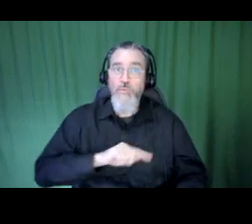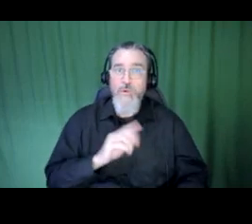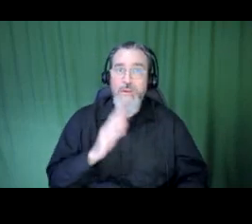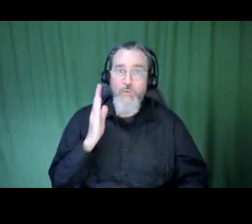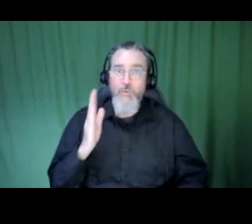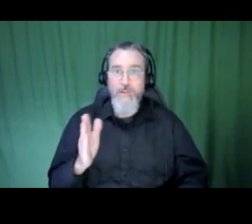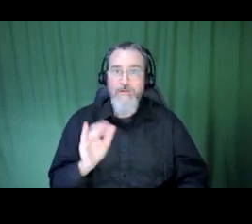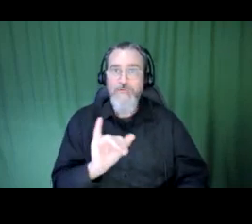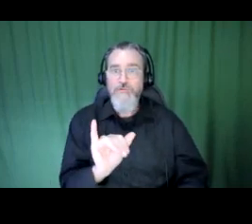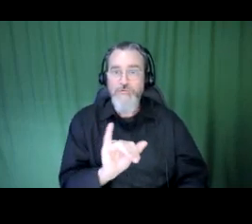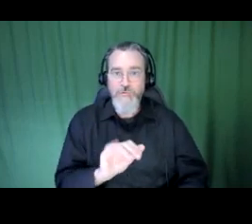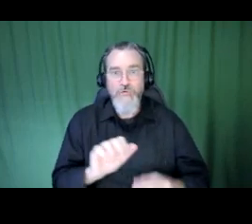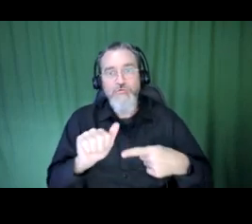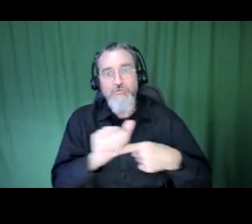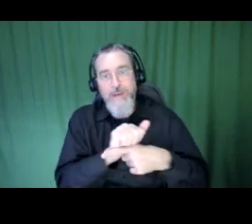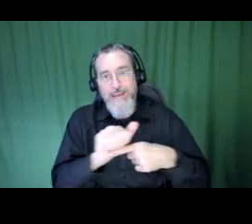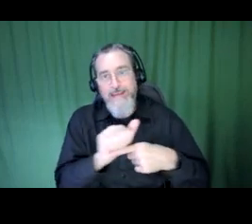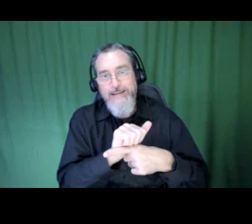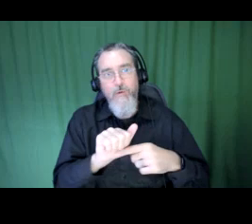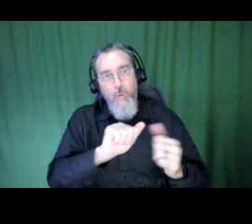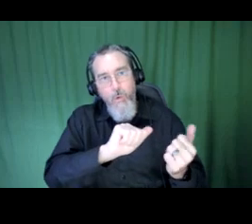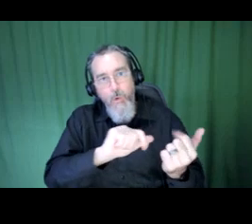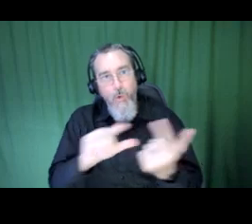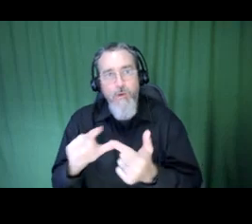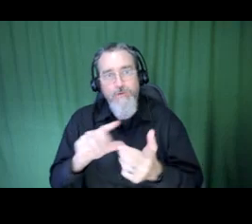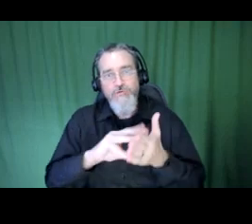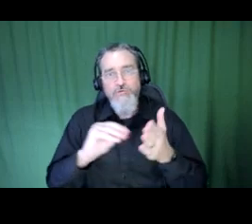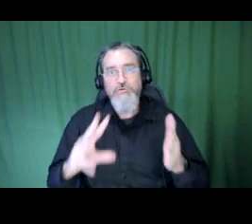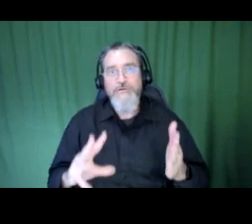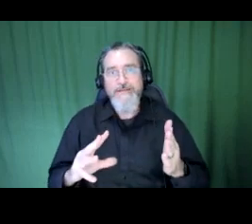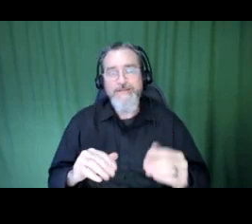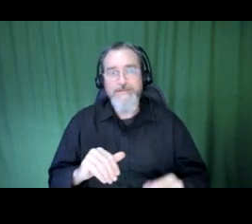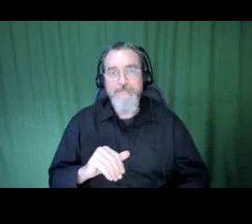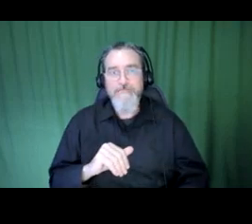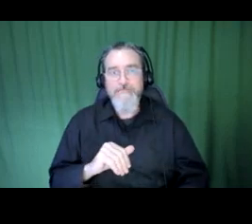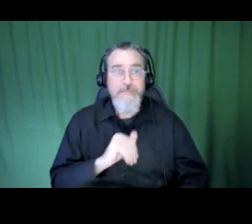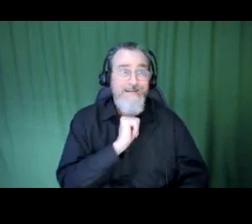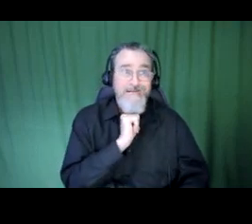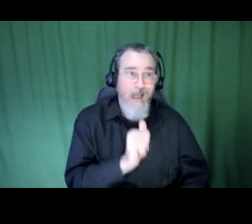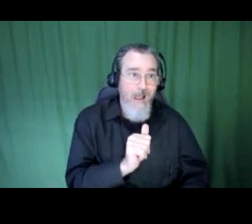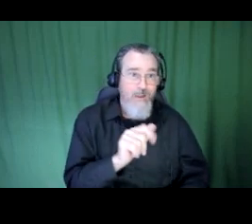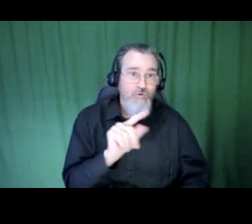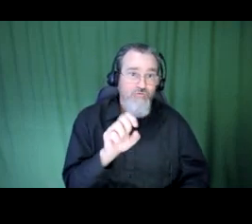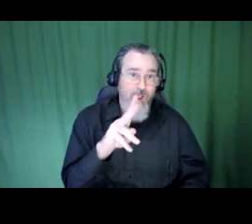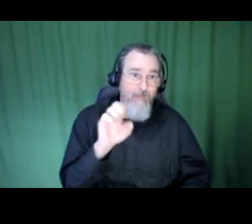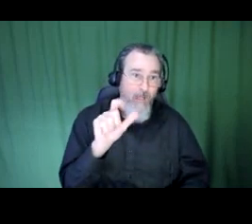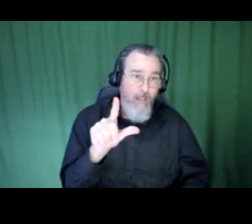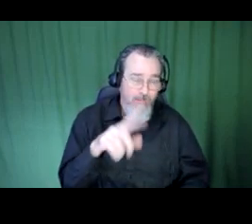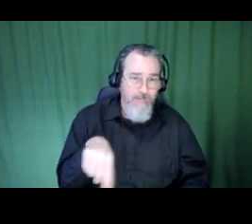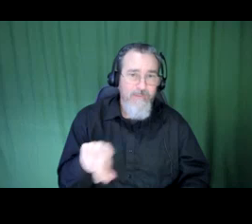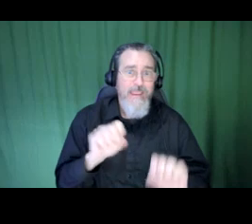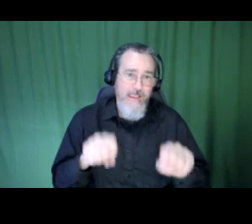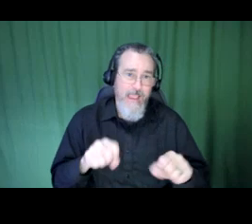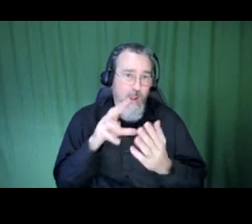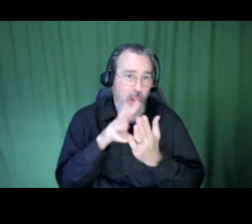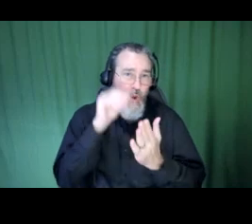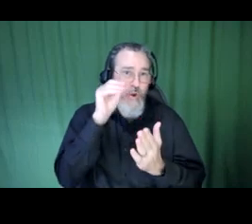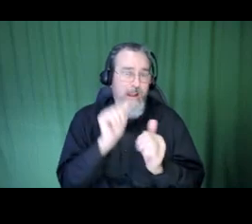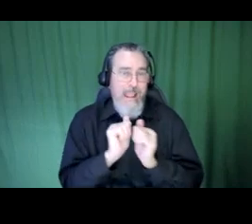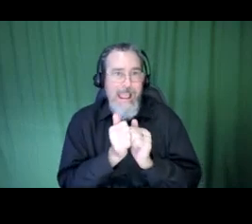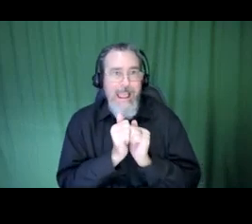addition, train all students, non-tribal students, to learn how to be good partners with tribes as co-managers